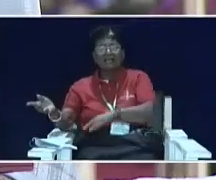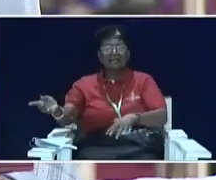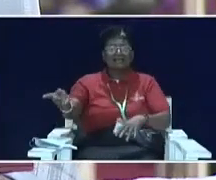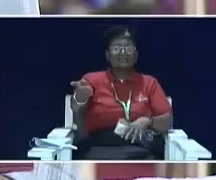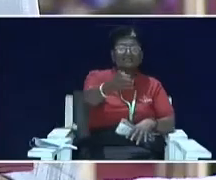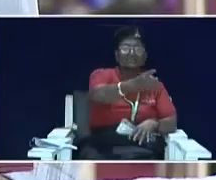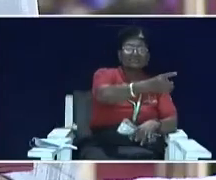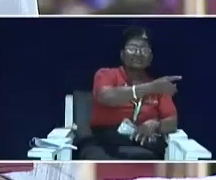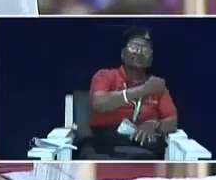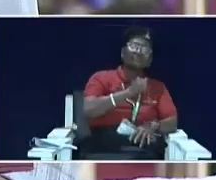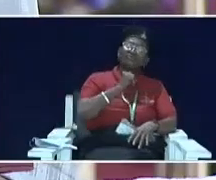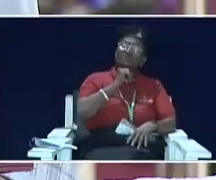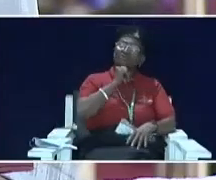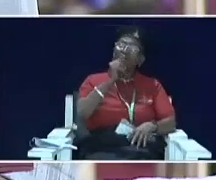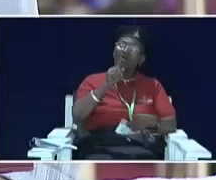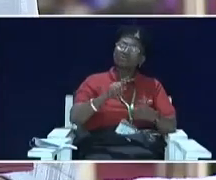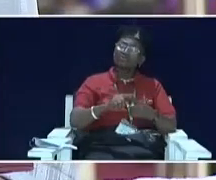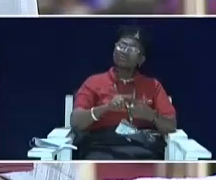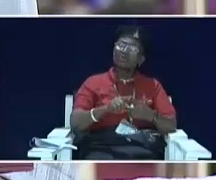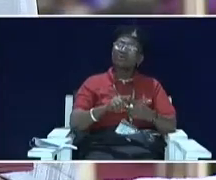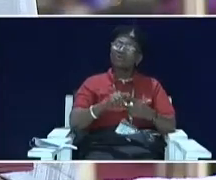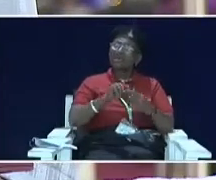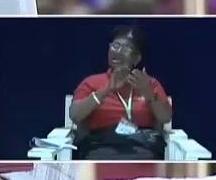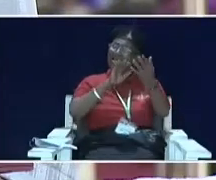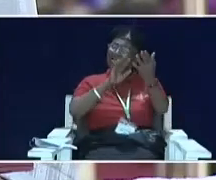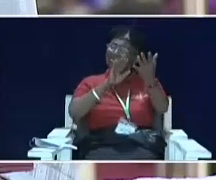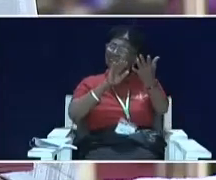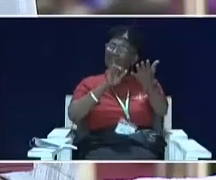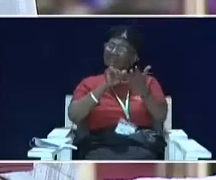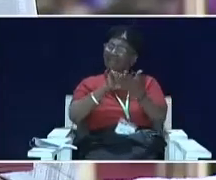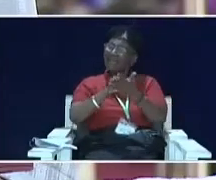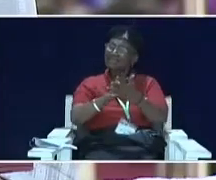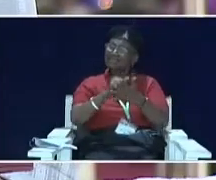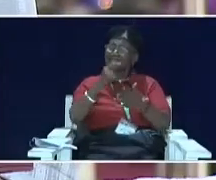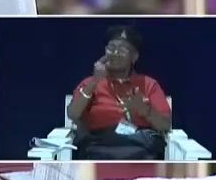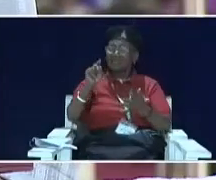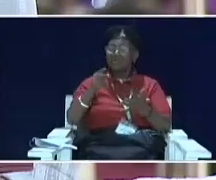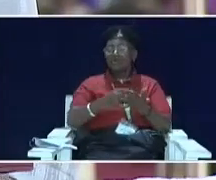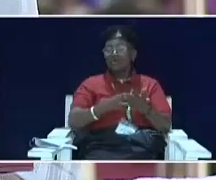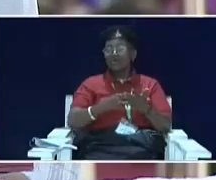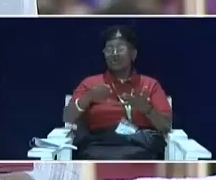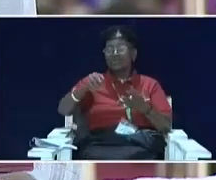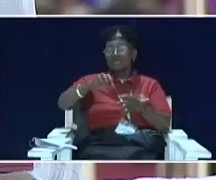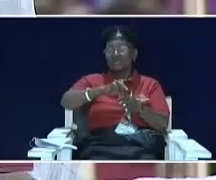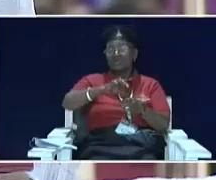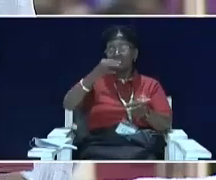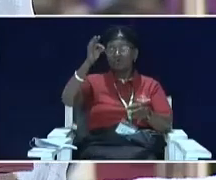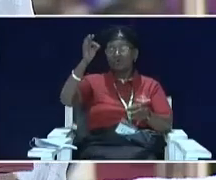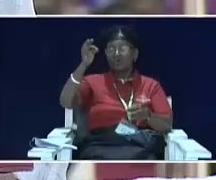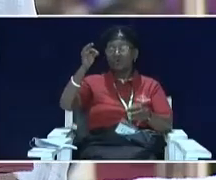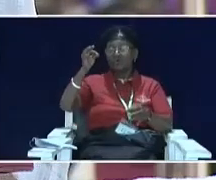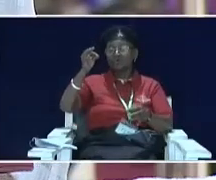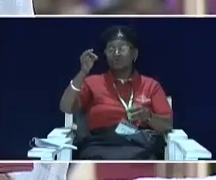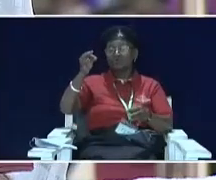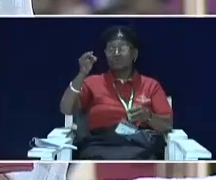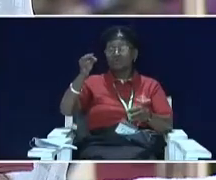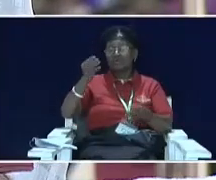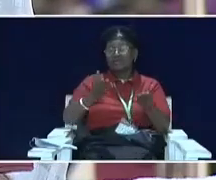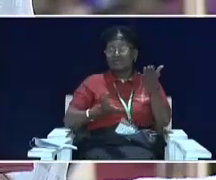not to expect that the Holy Ghost service of tonight will be the usual type.